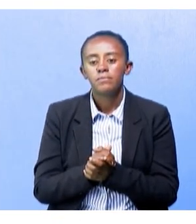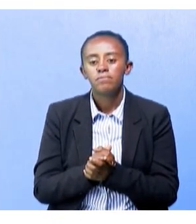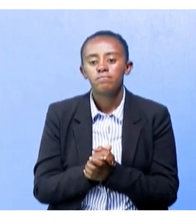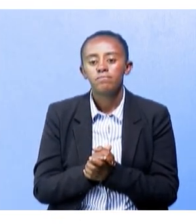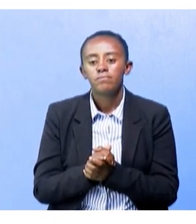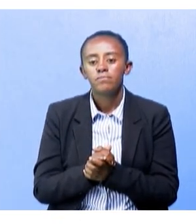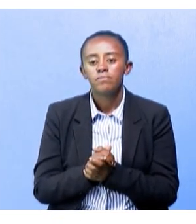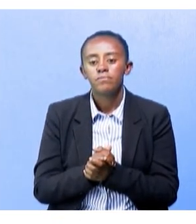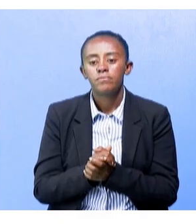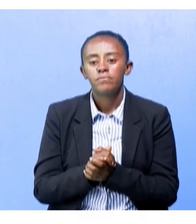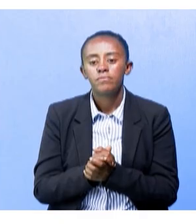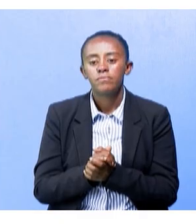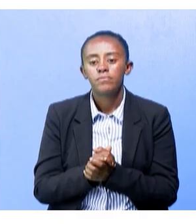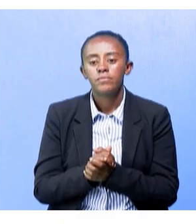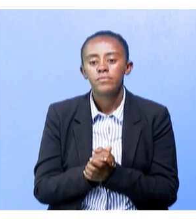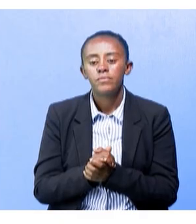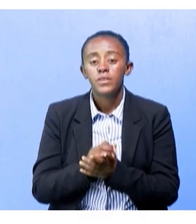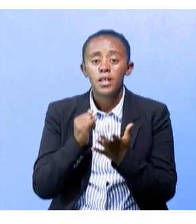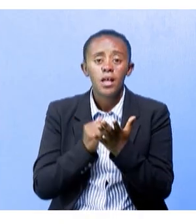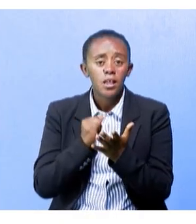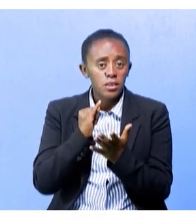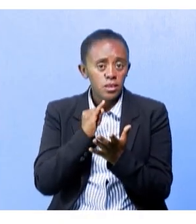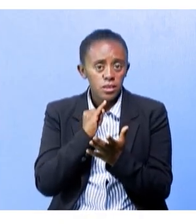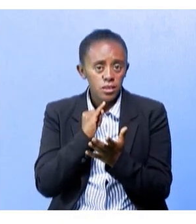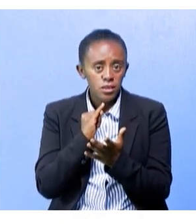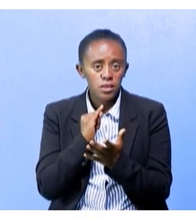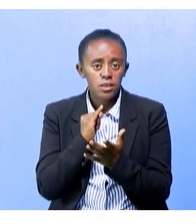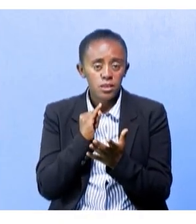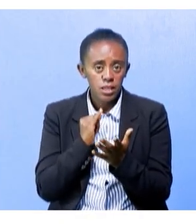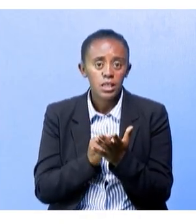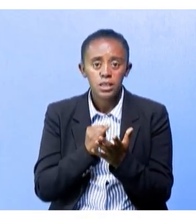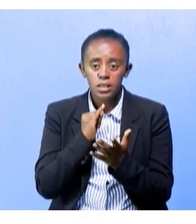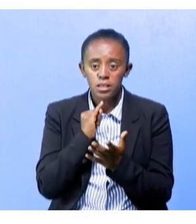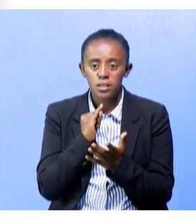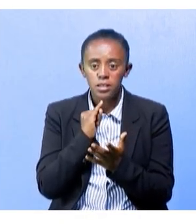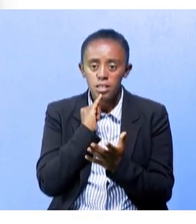It is always happy. It is